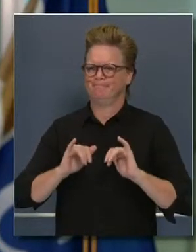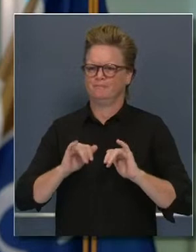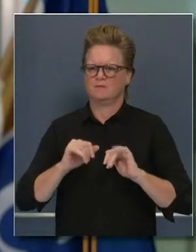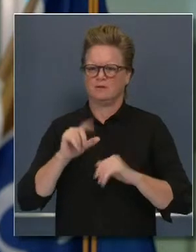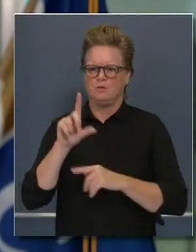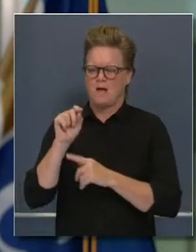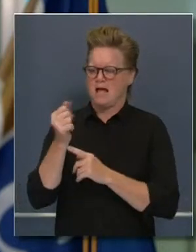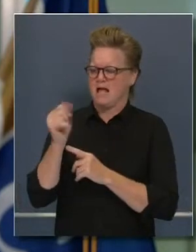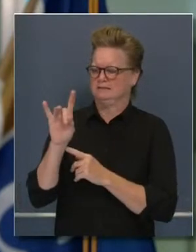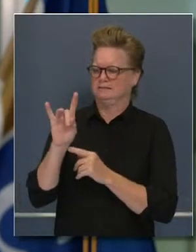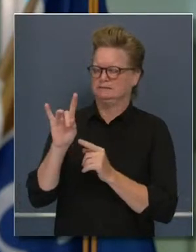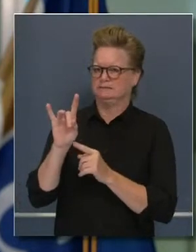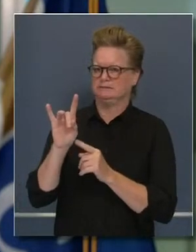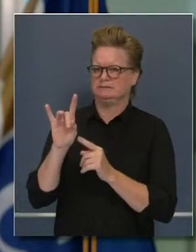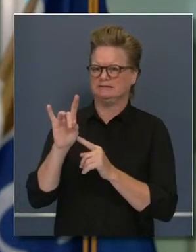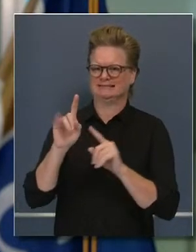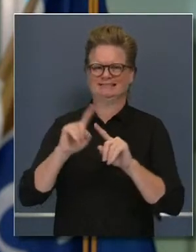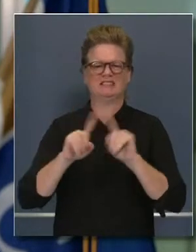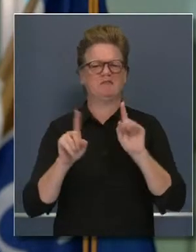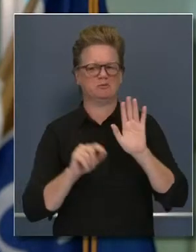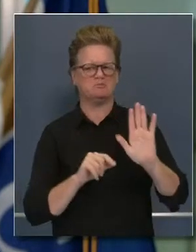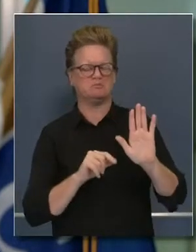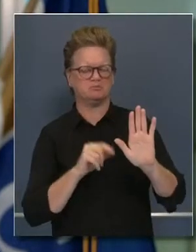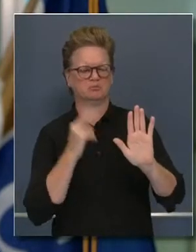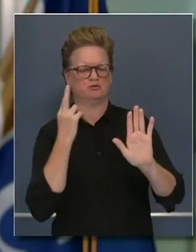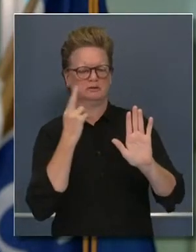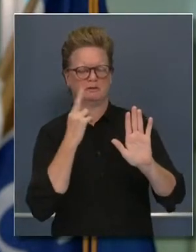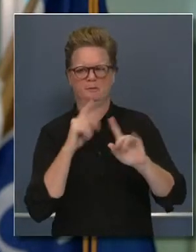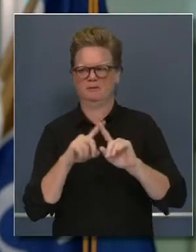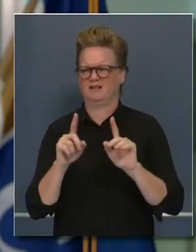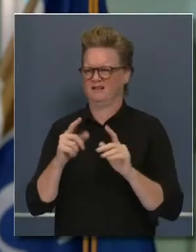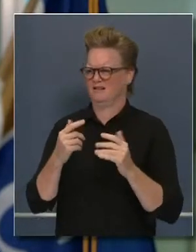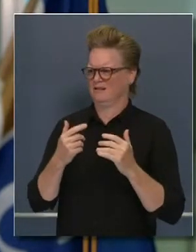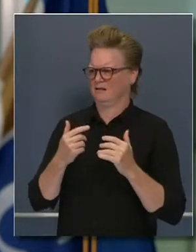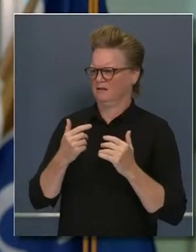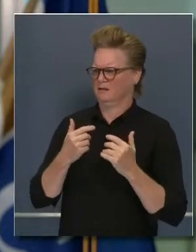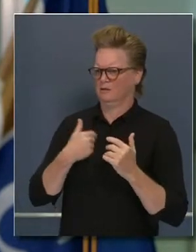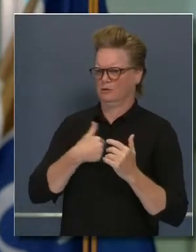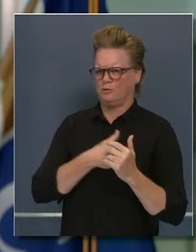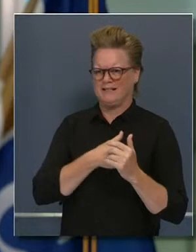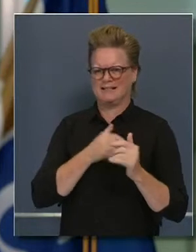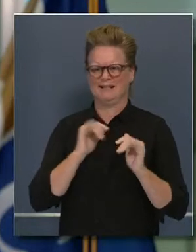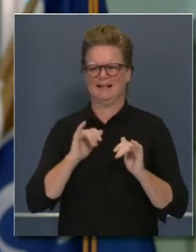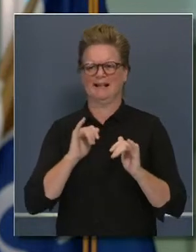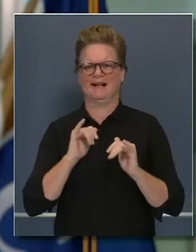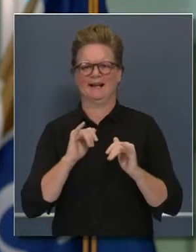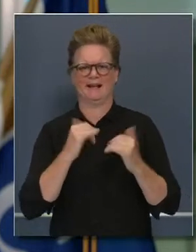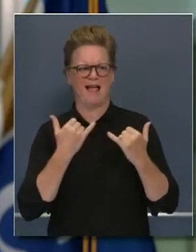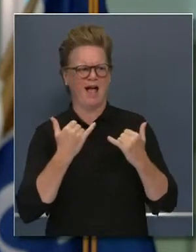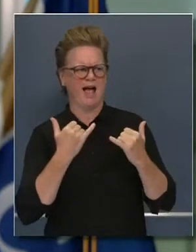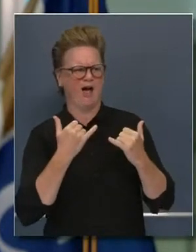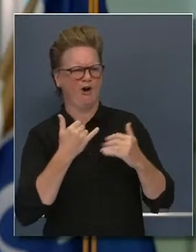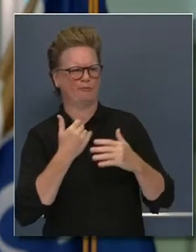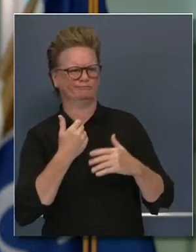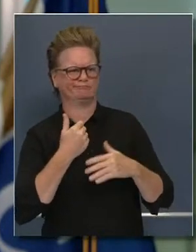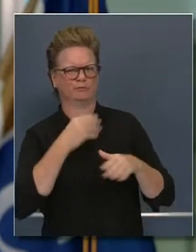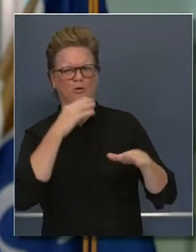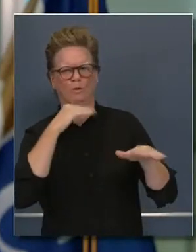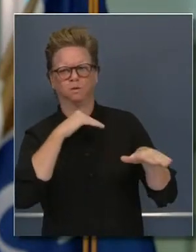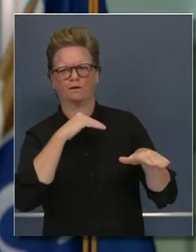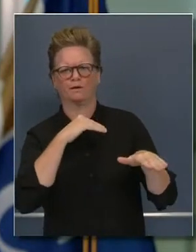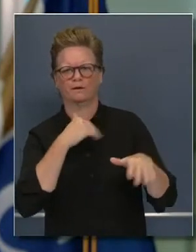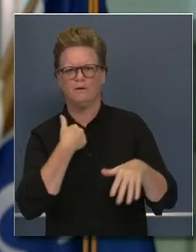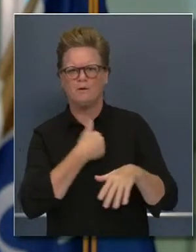2018 under different circumstances, but nonetheless, we've already exceeded the total acreage burned so far. And as every one of you